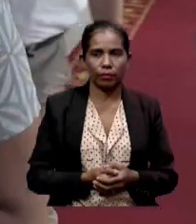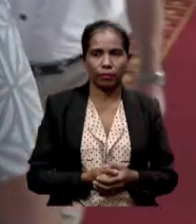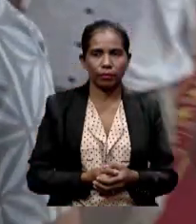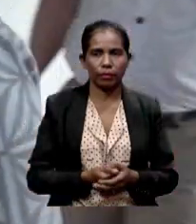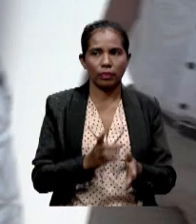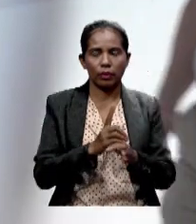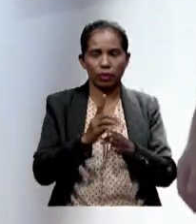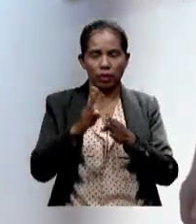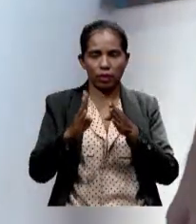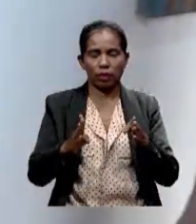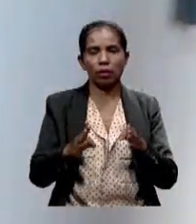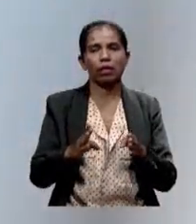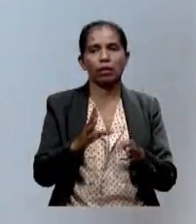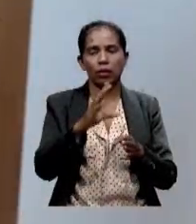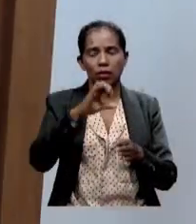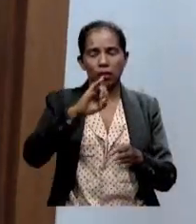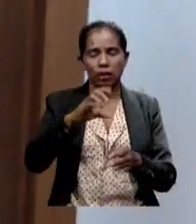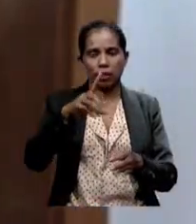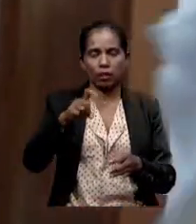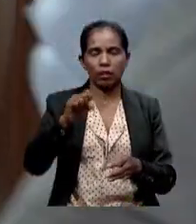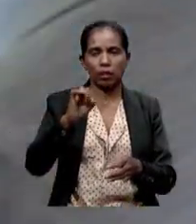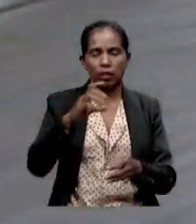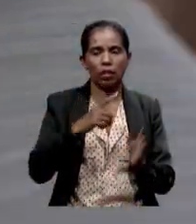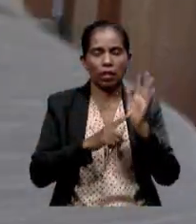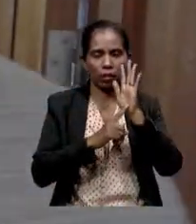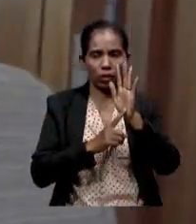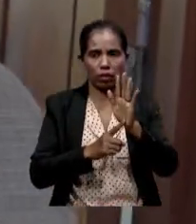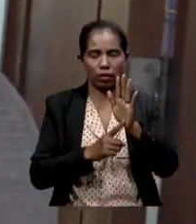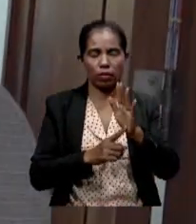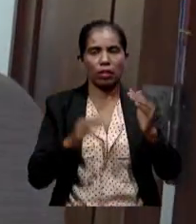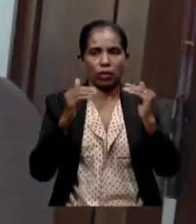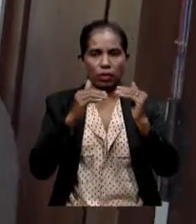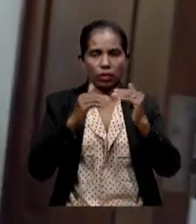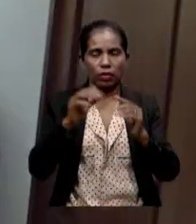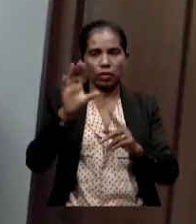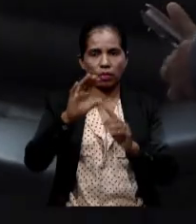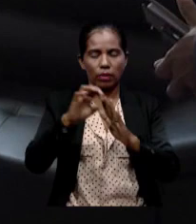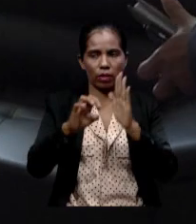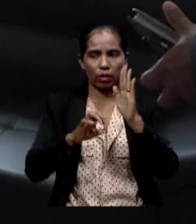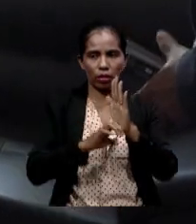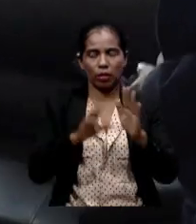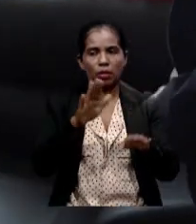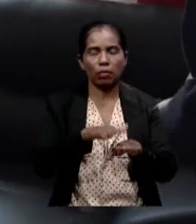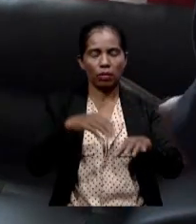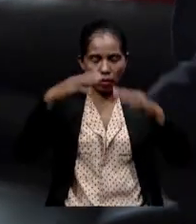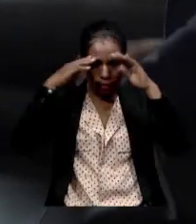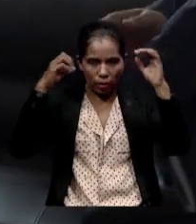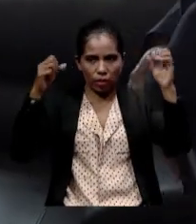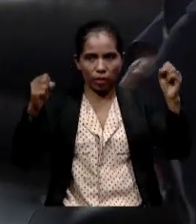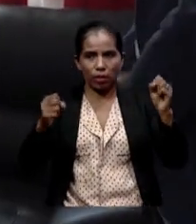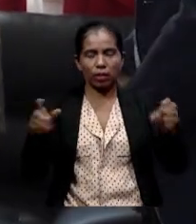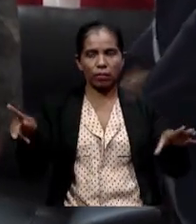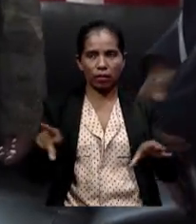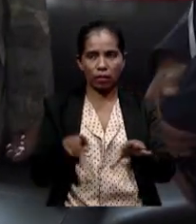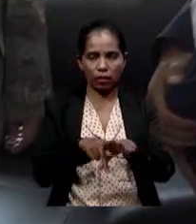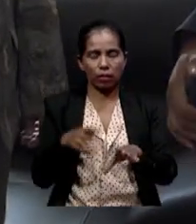Diretora Federal Insurance Timor, pero si sua hato asunto ne, ha foi un encontro a chefe estado, hori convida Presidente da República a tu participa